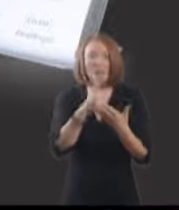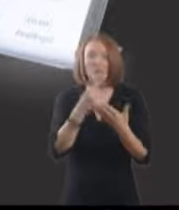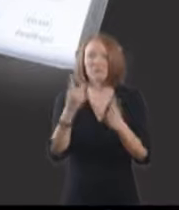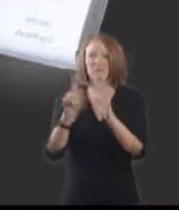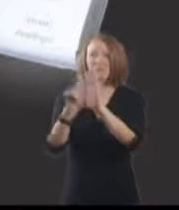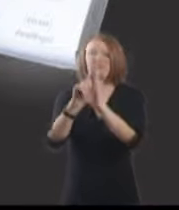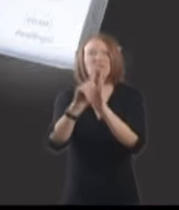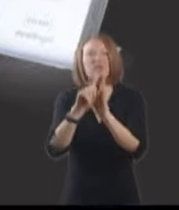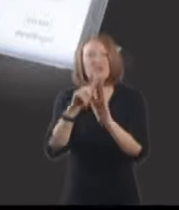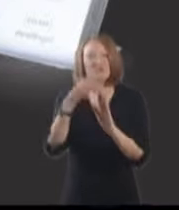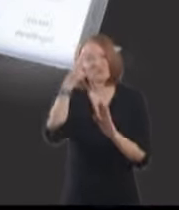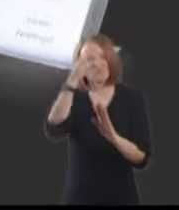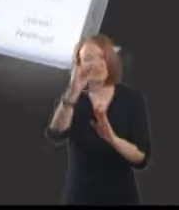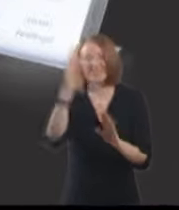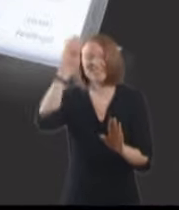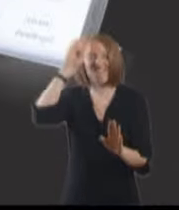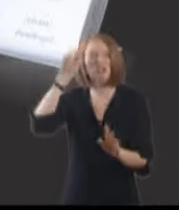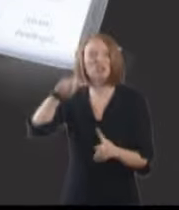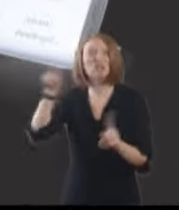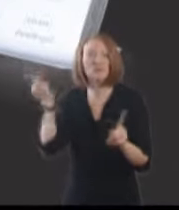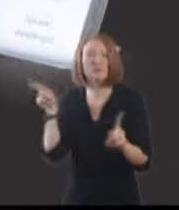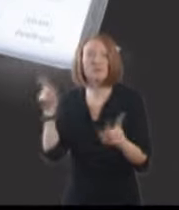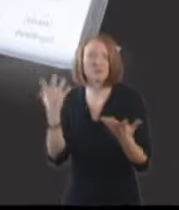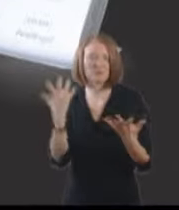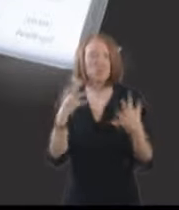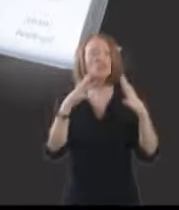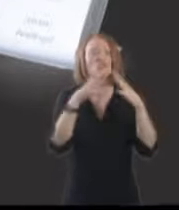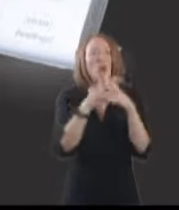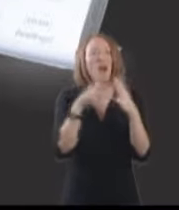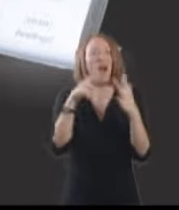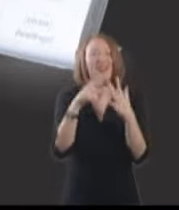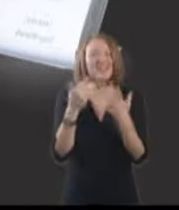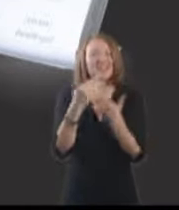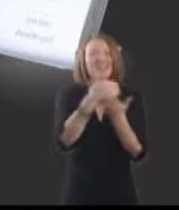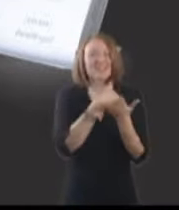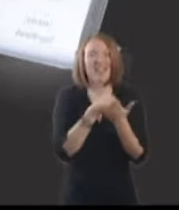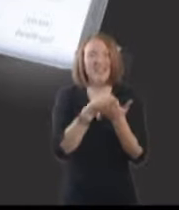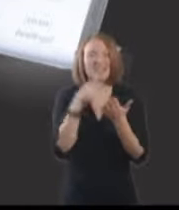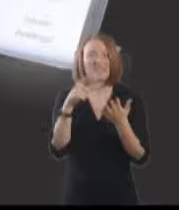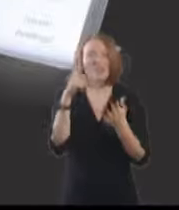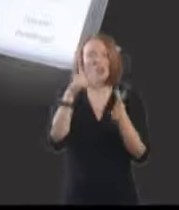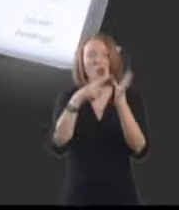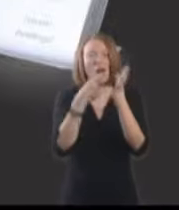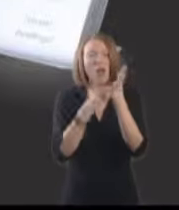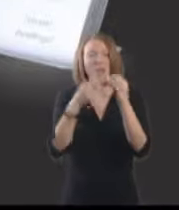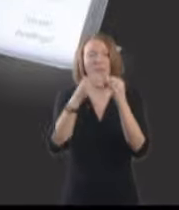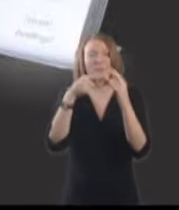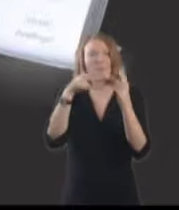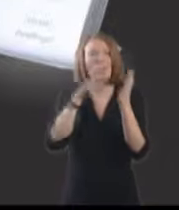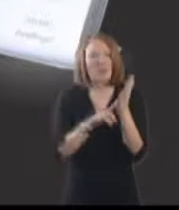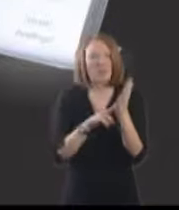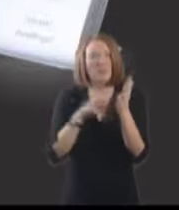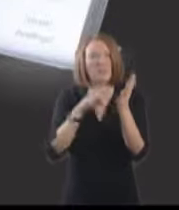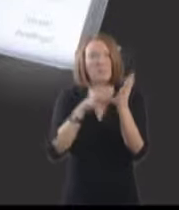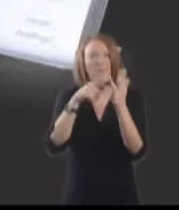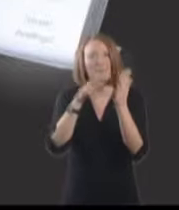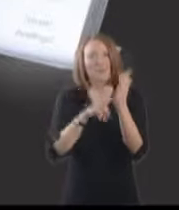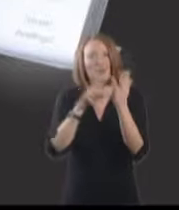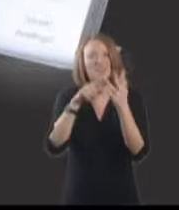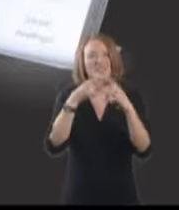The WiSafe carbon monoxide alarm will detect the carbon monoxide gas in your home caused by faulty appliances such as cookers and